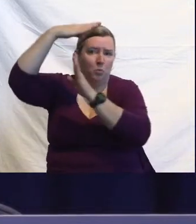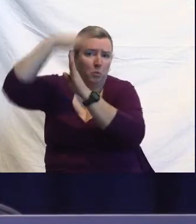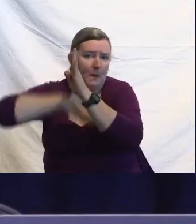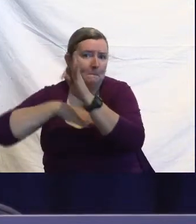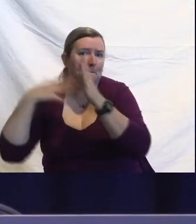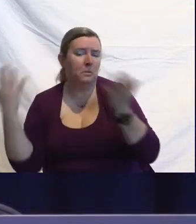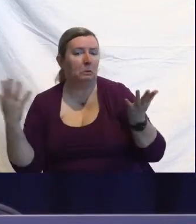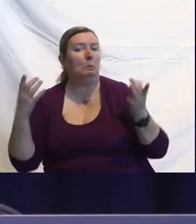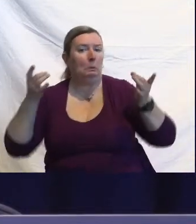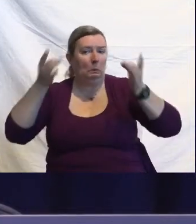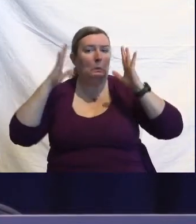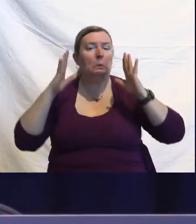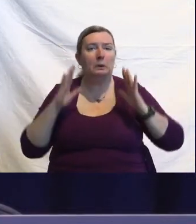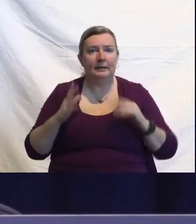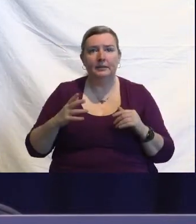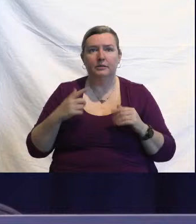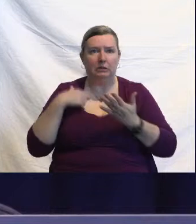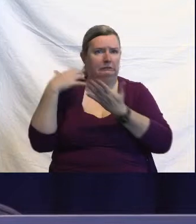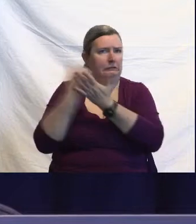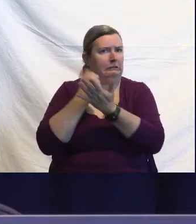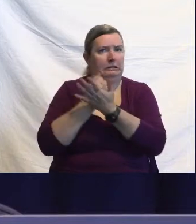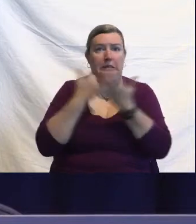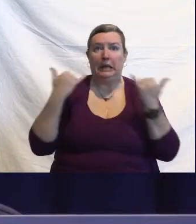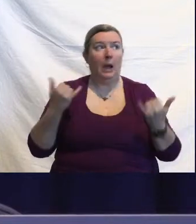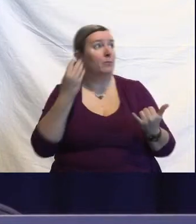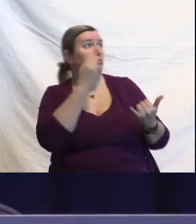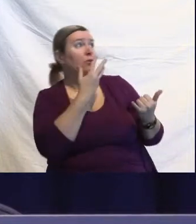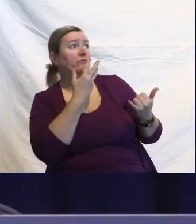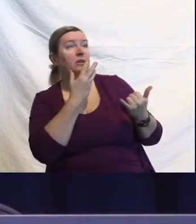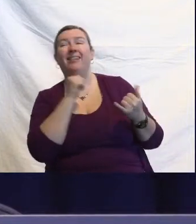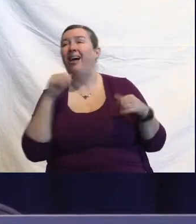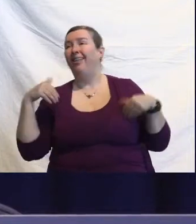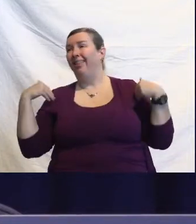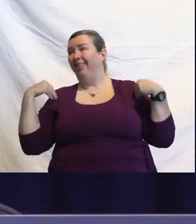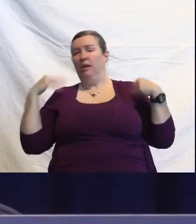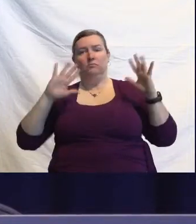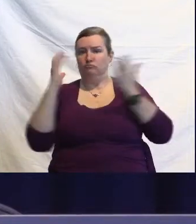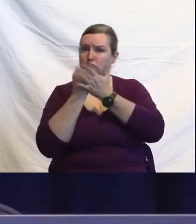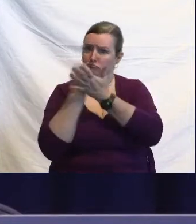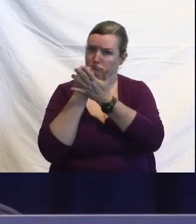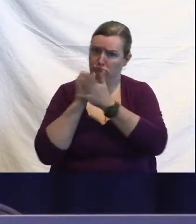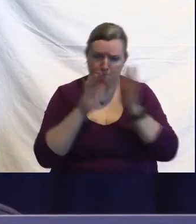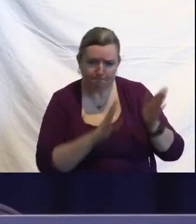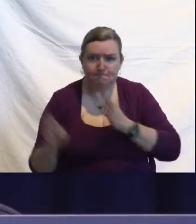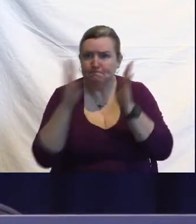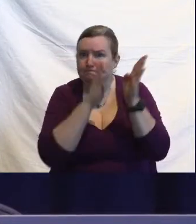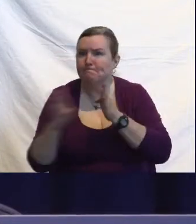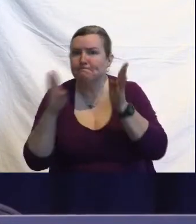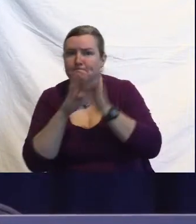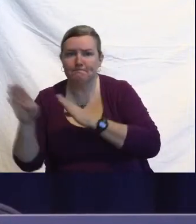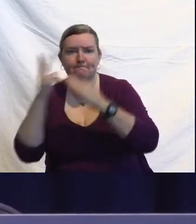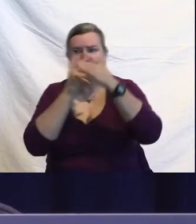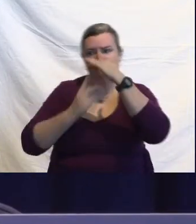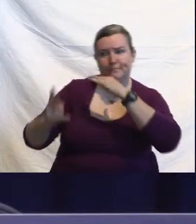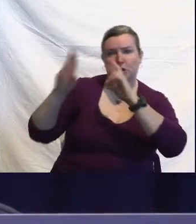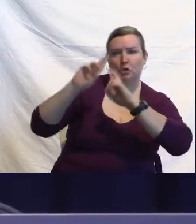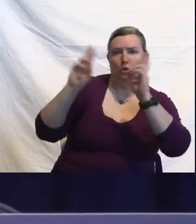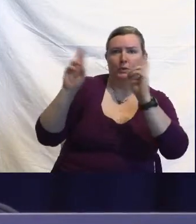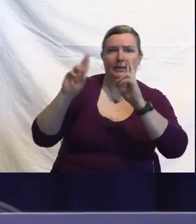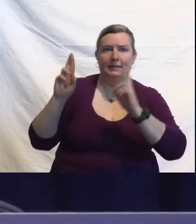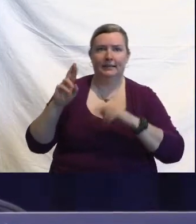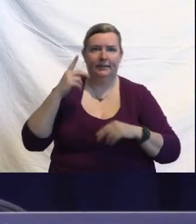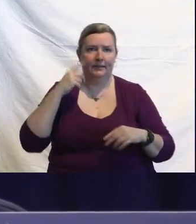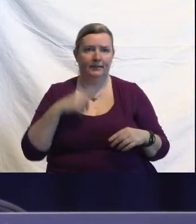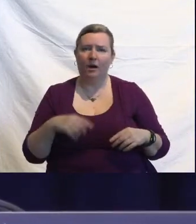we use days and weeks like this to make sure that those plans are ready to be fully operational. That's all I have, Gov. Thank you,